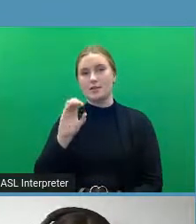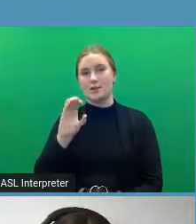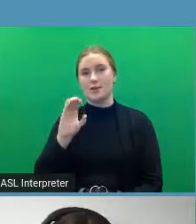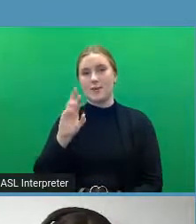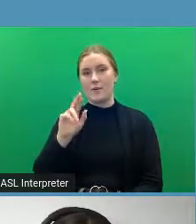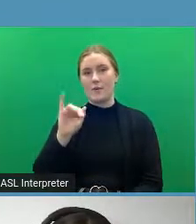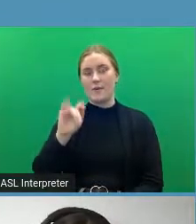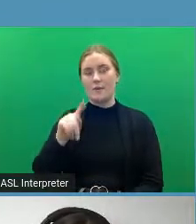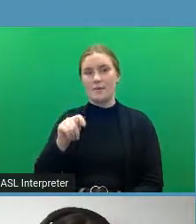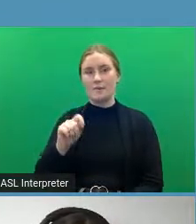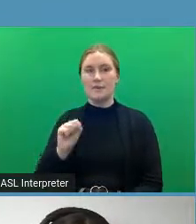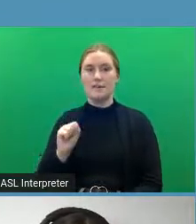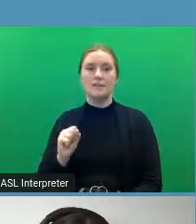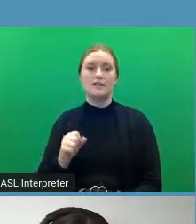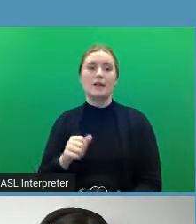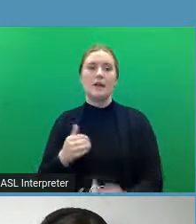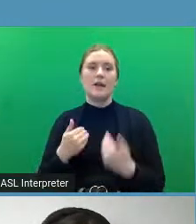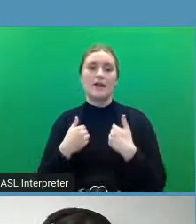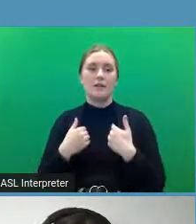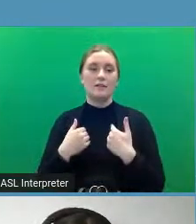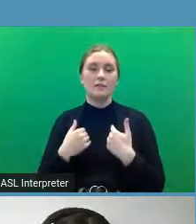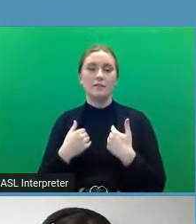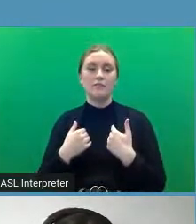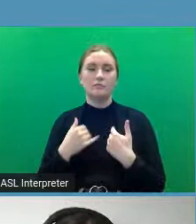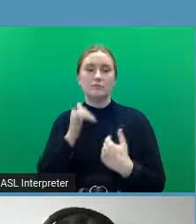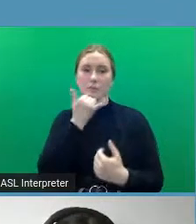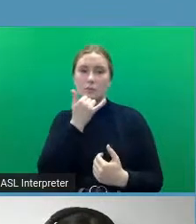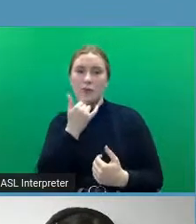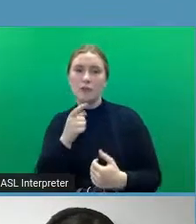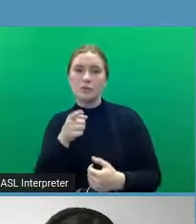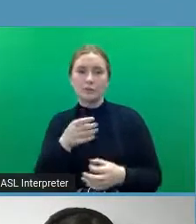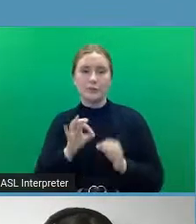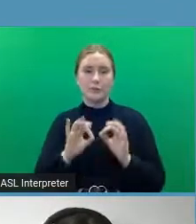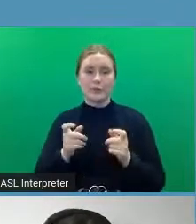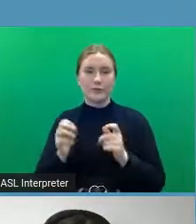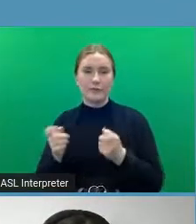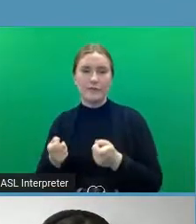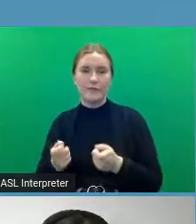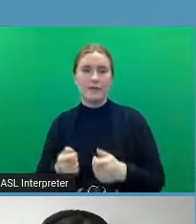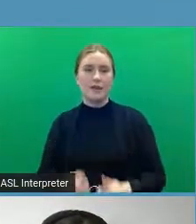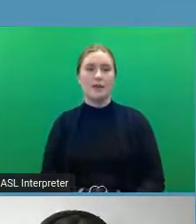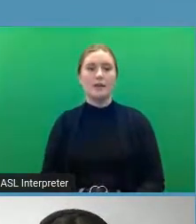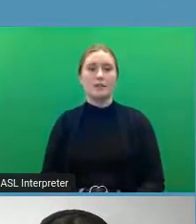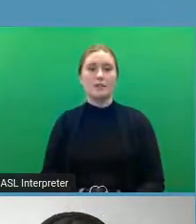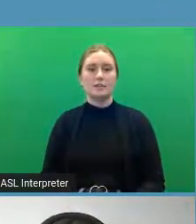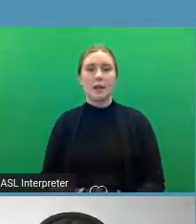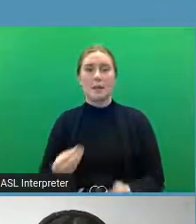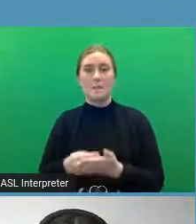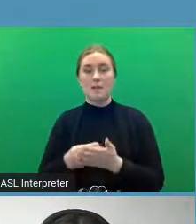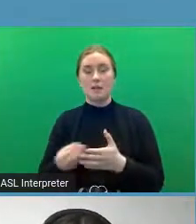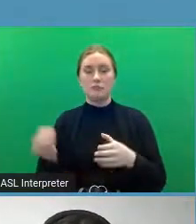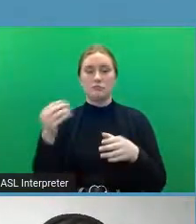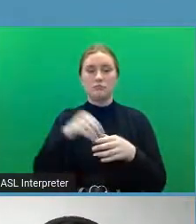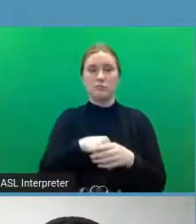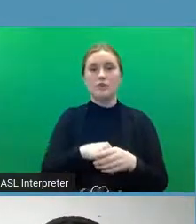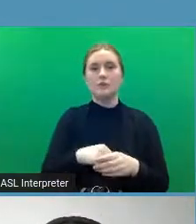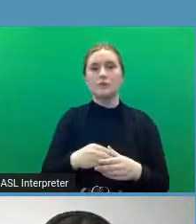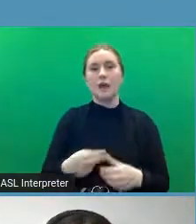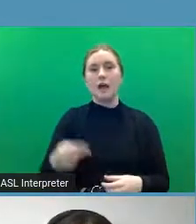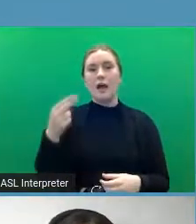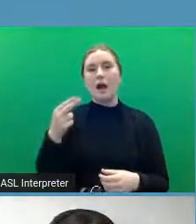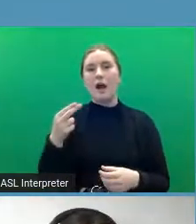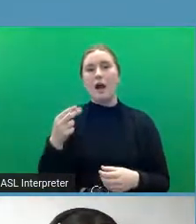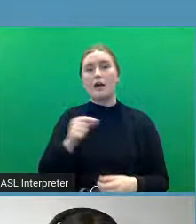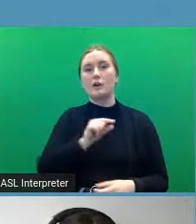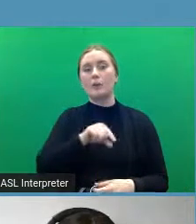for editing than you think. You can also invest in higher quality human transcription. I still find I need to edit those just a